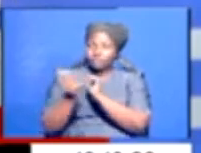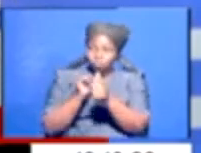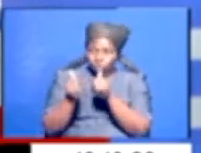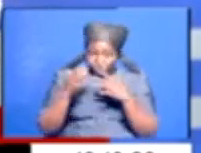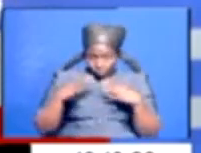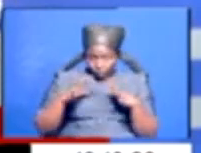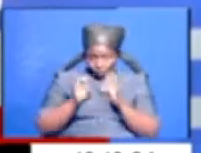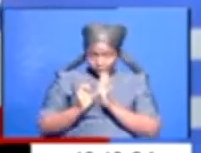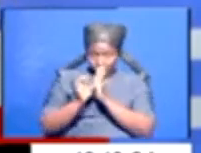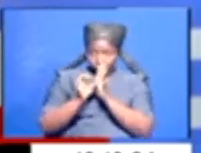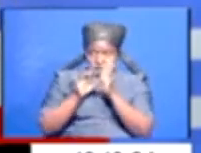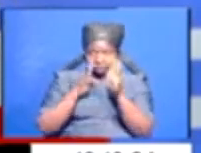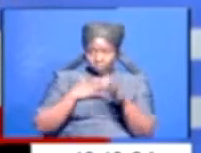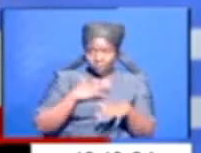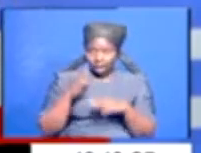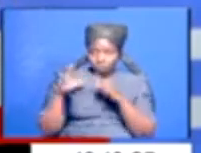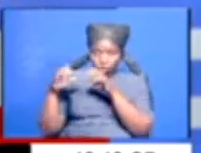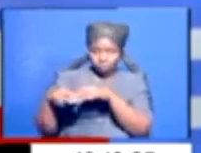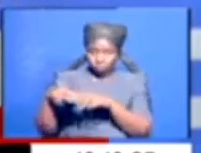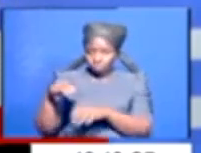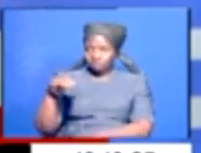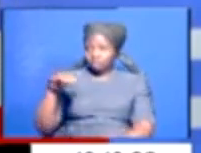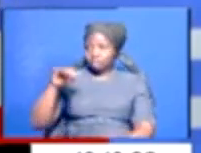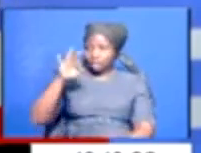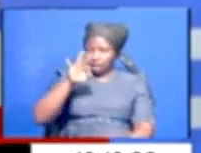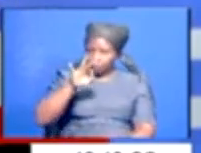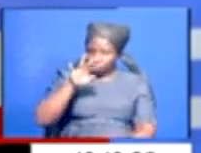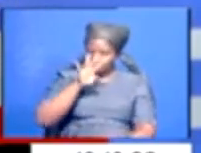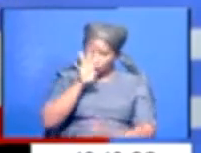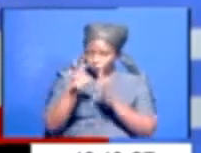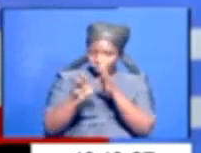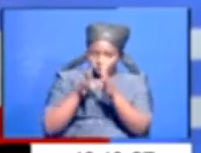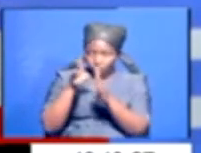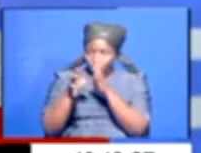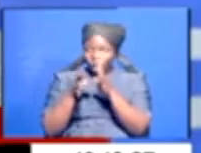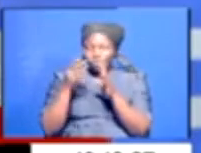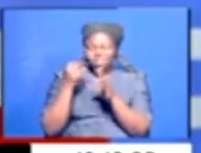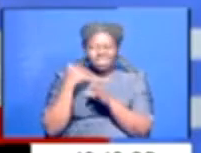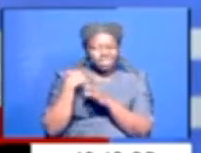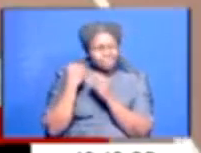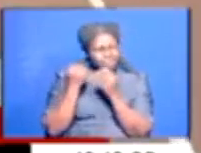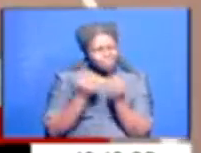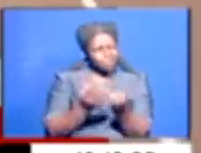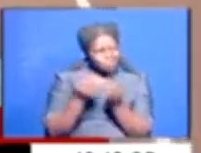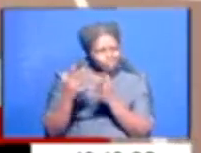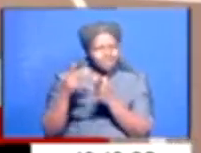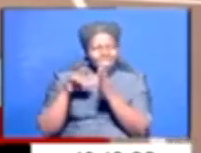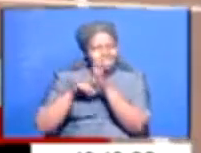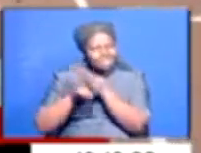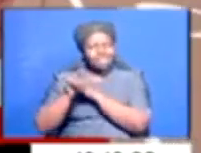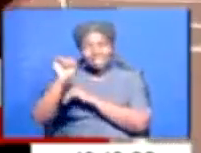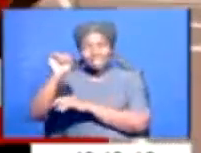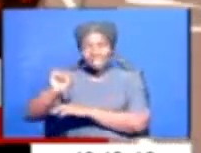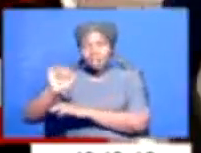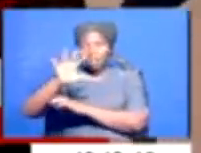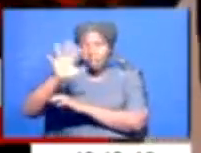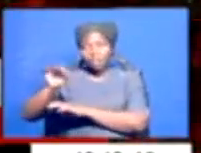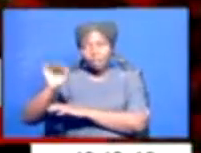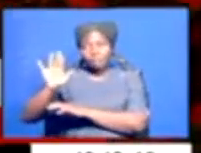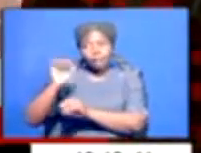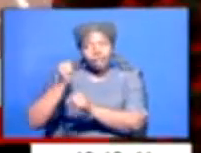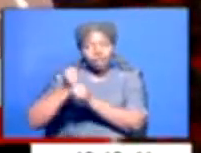class, F44. Yes. There are many athletes in South Africa and their performance is